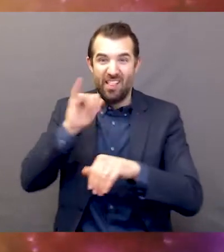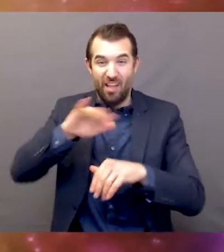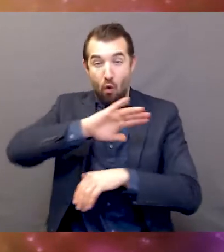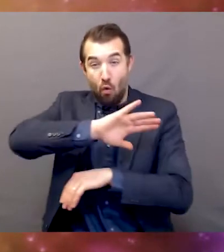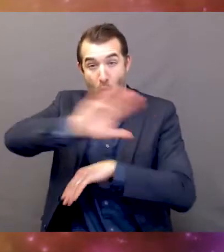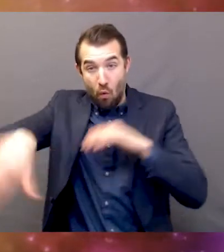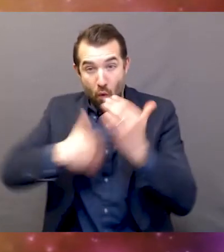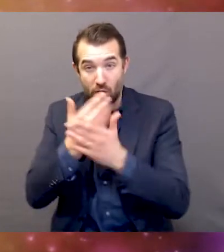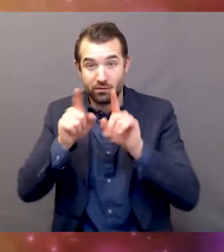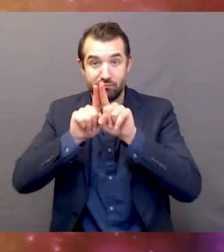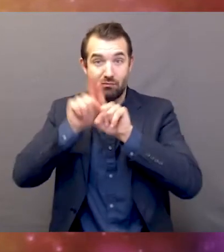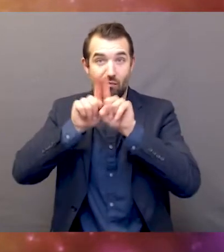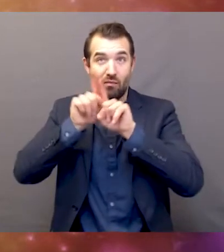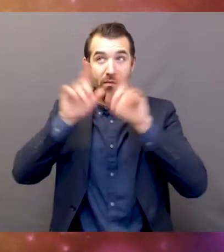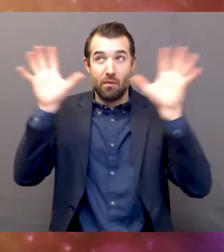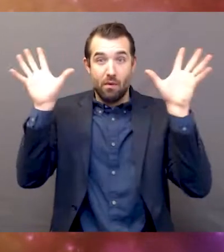galaxies.